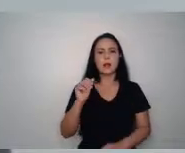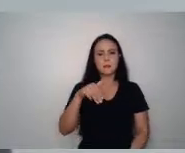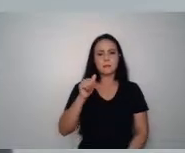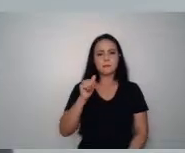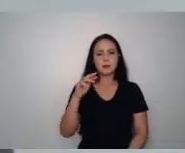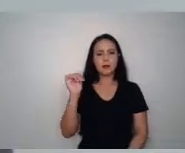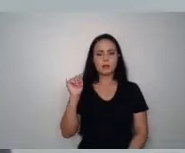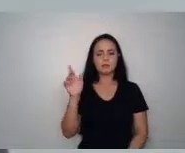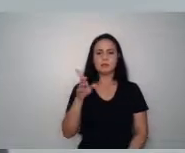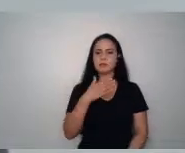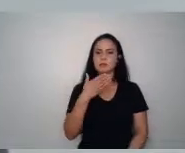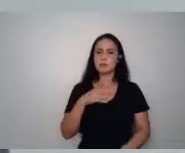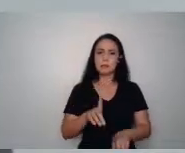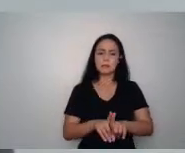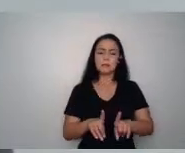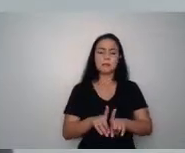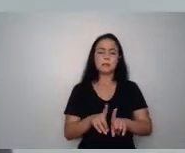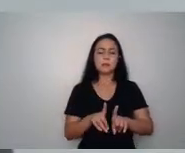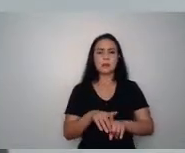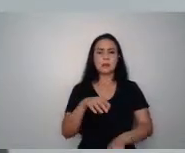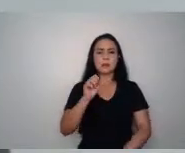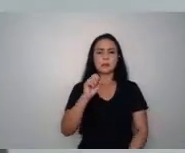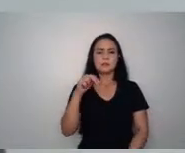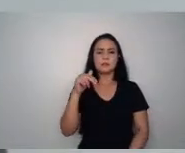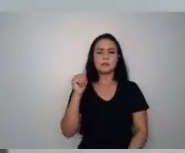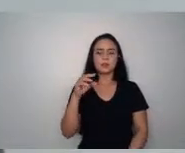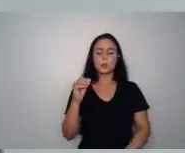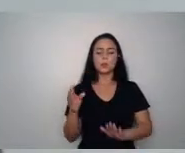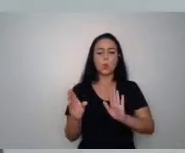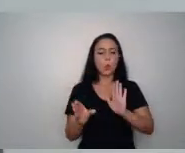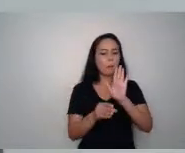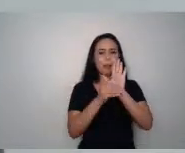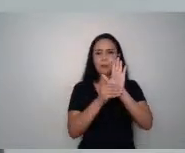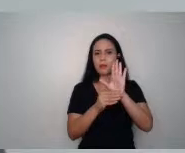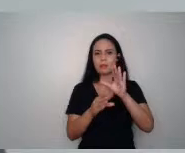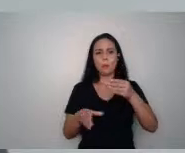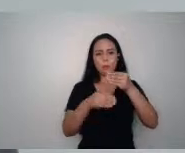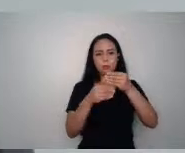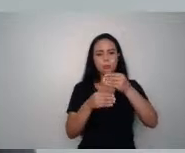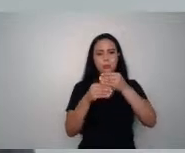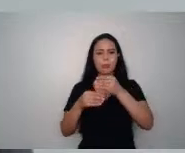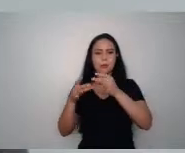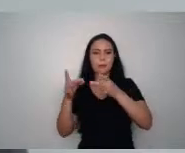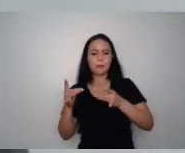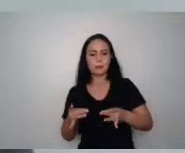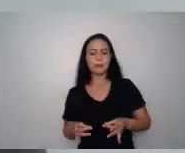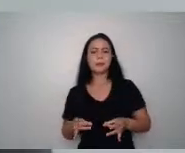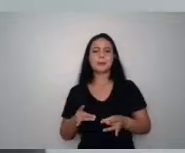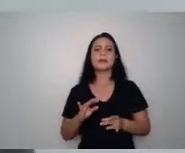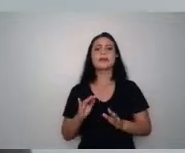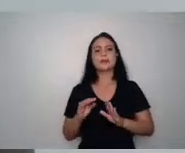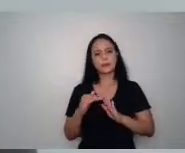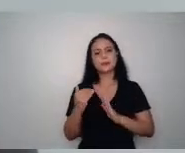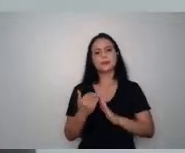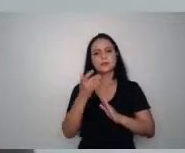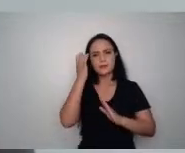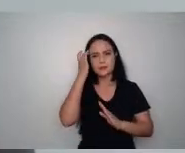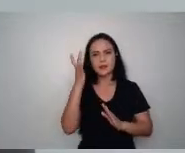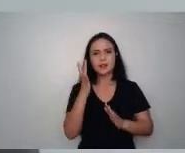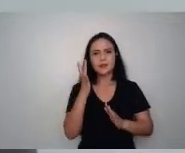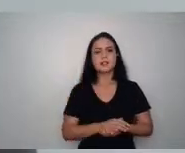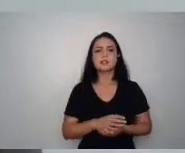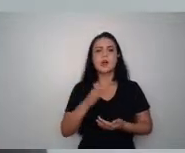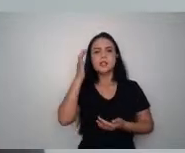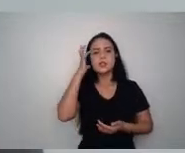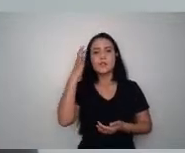permission granted by the Congress when it doesn't implement these